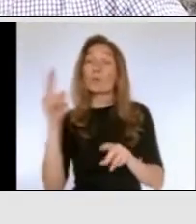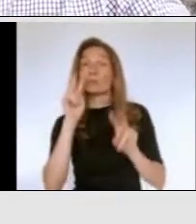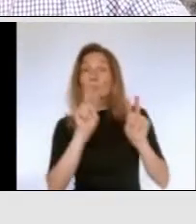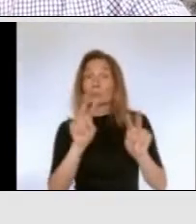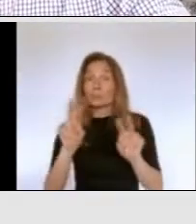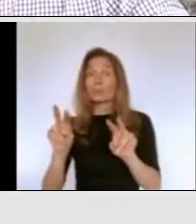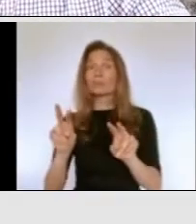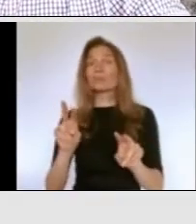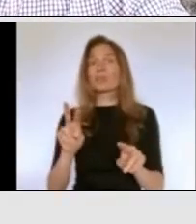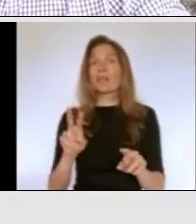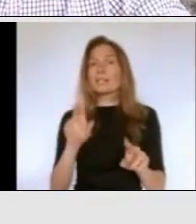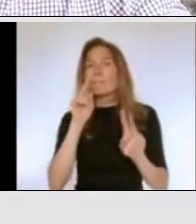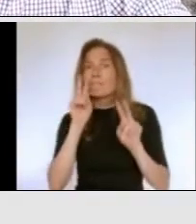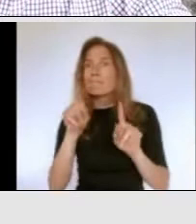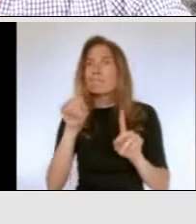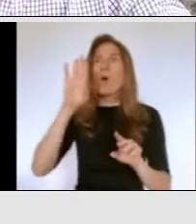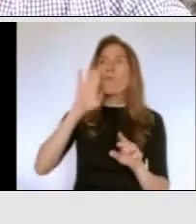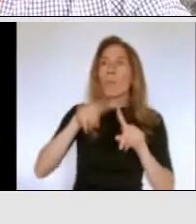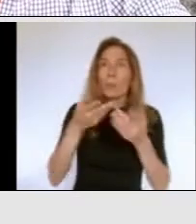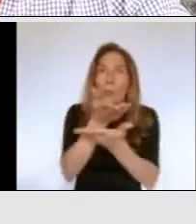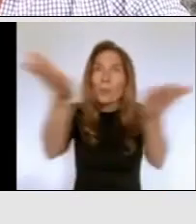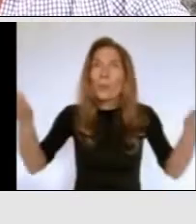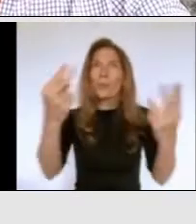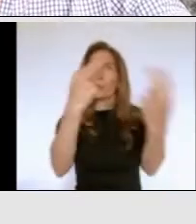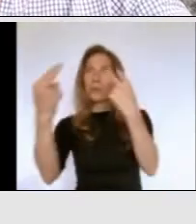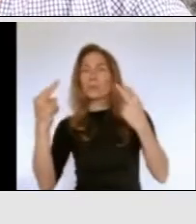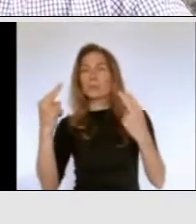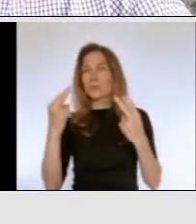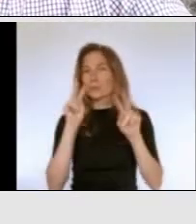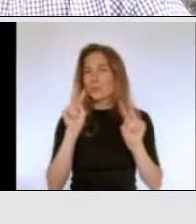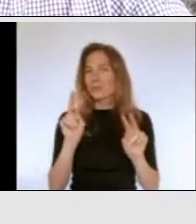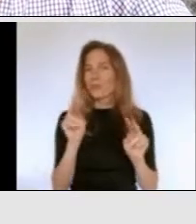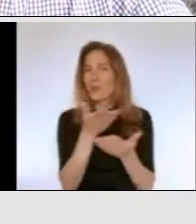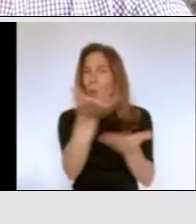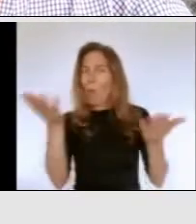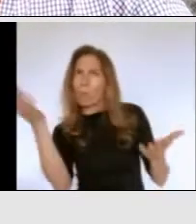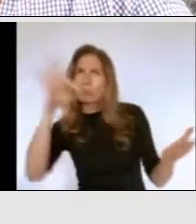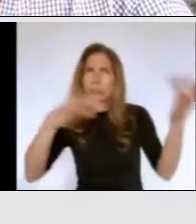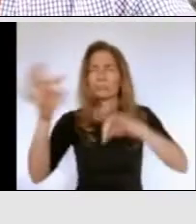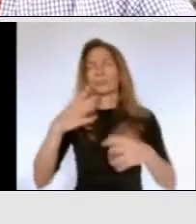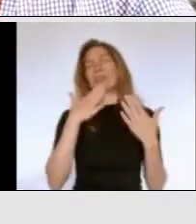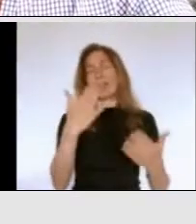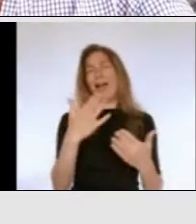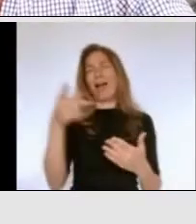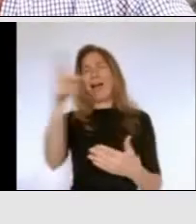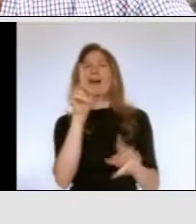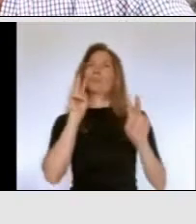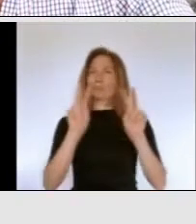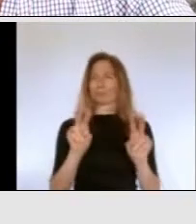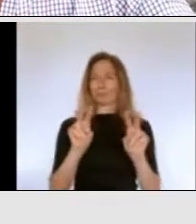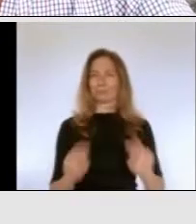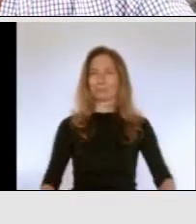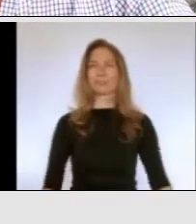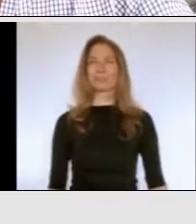who are joining us, we really look forward to hearing from all of you as well. And thank you for joining us.